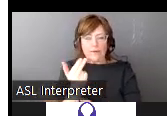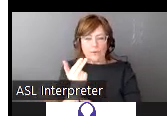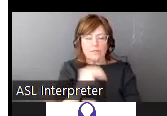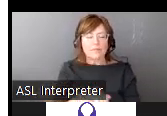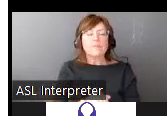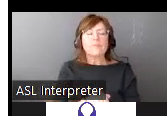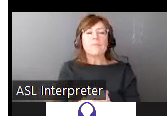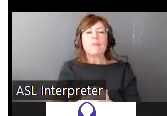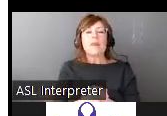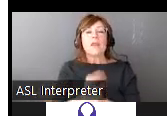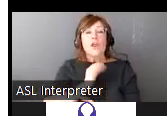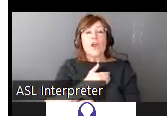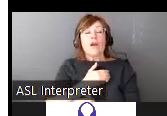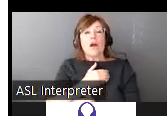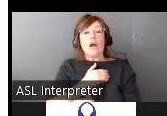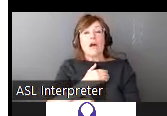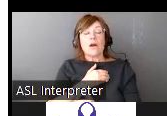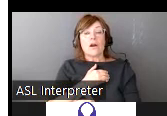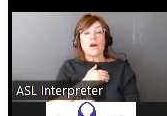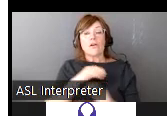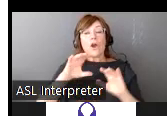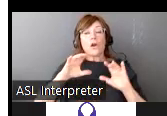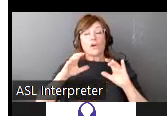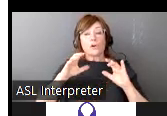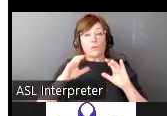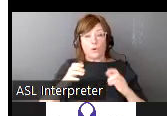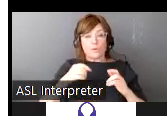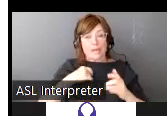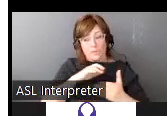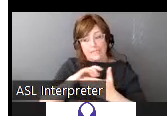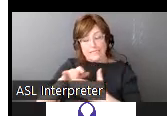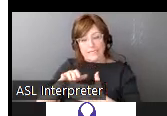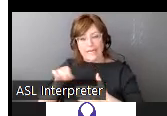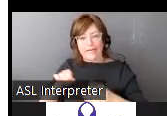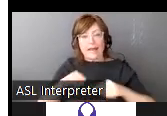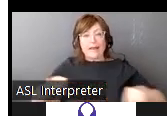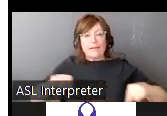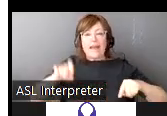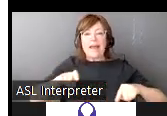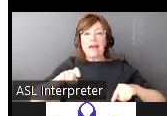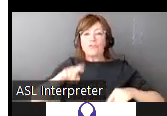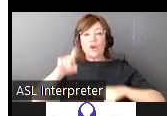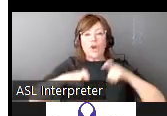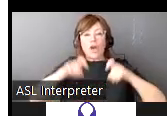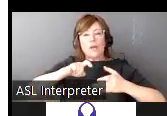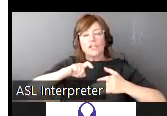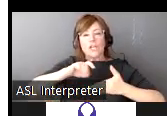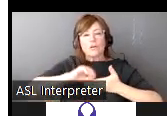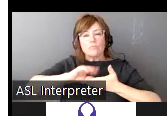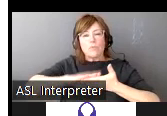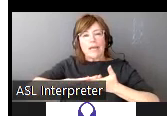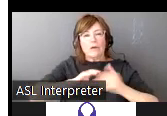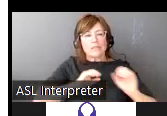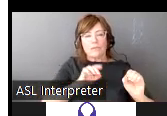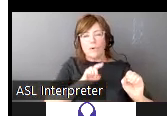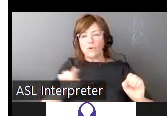session, participants first ranked these risk factors on a questionnaire on a 0 to 4 scale, like this